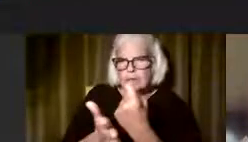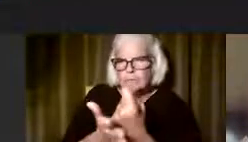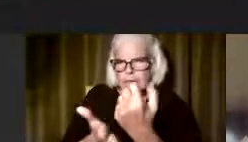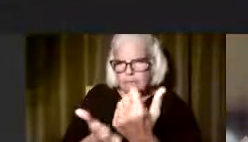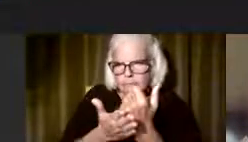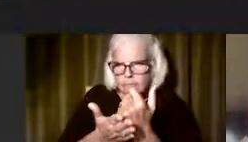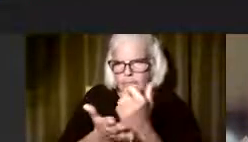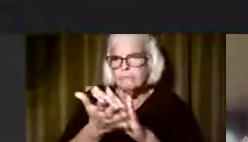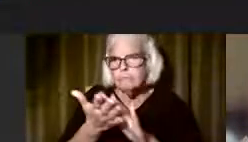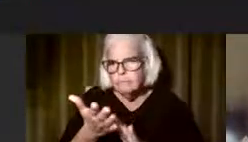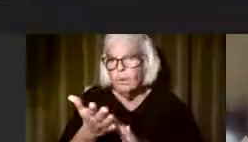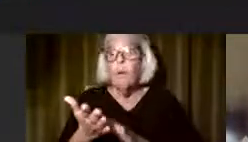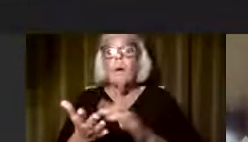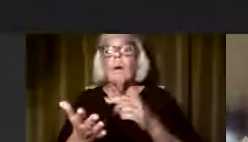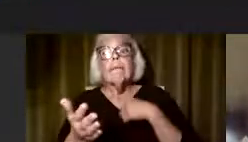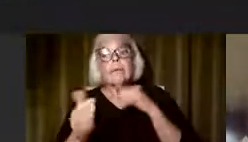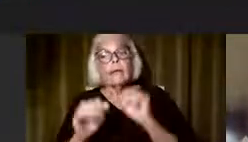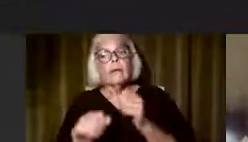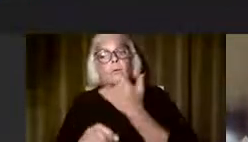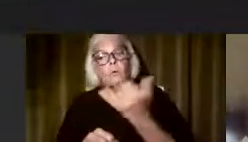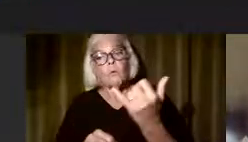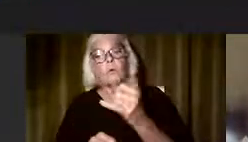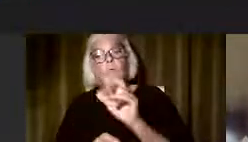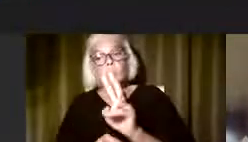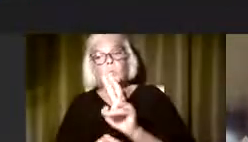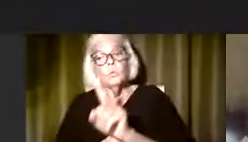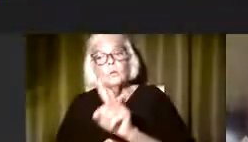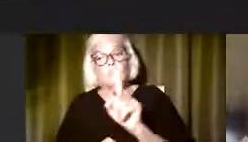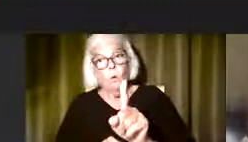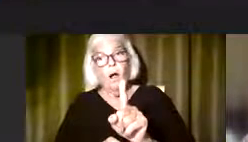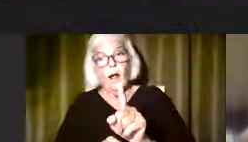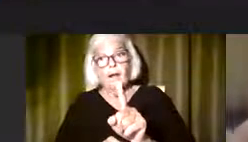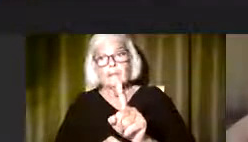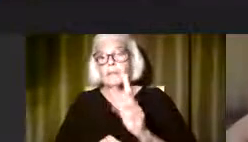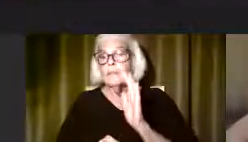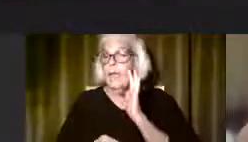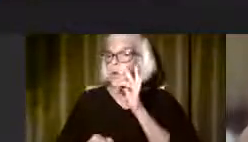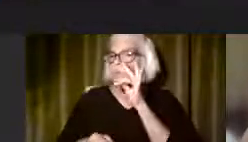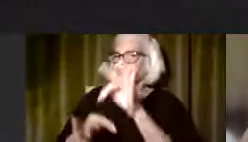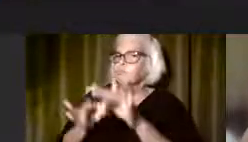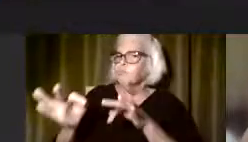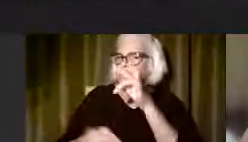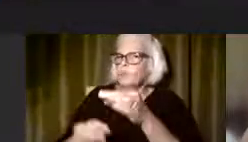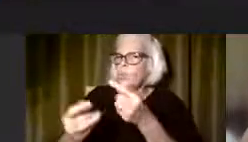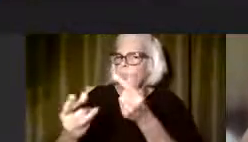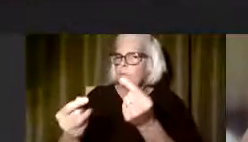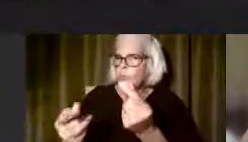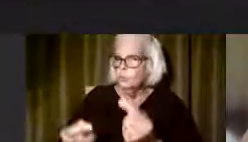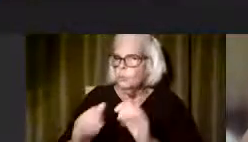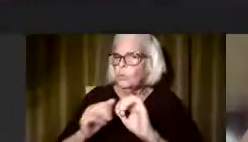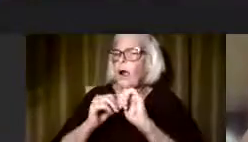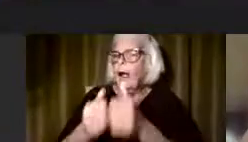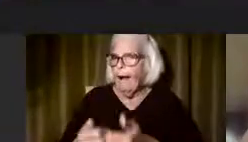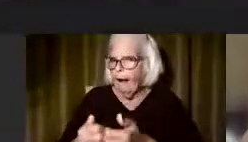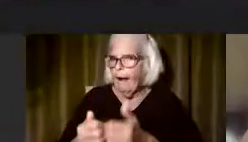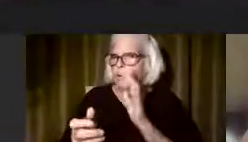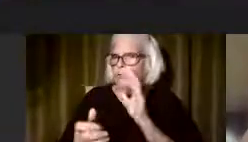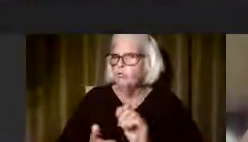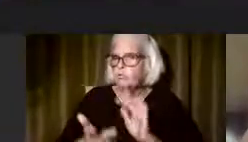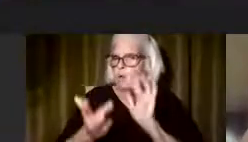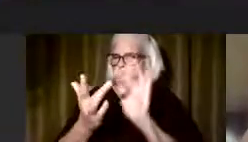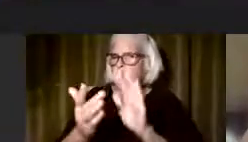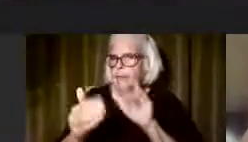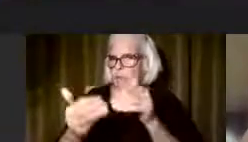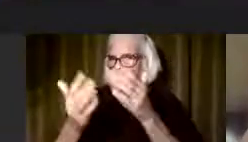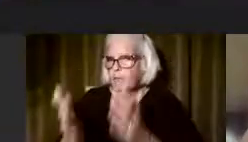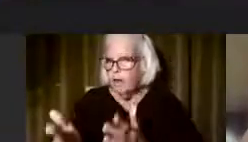about obtaining a provider. I would encourage, if anyone's having issues accessing tests, they can reach out to their local